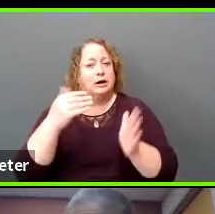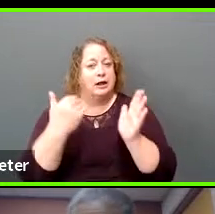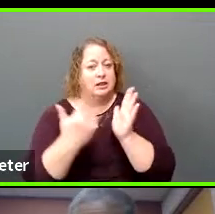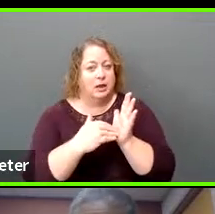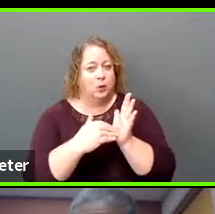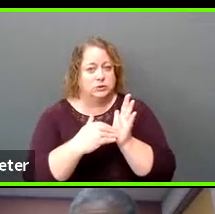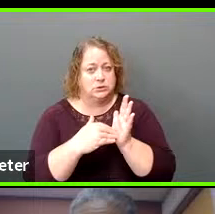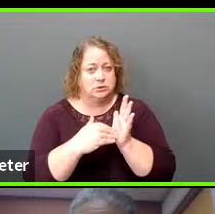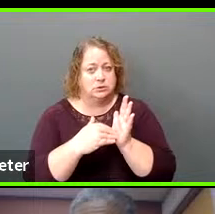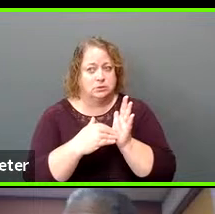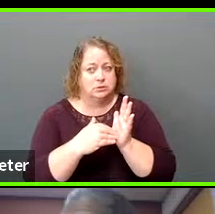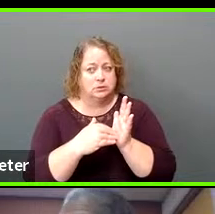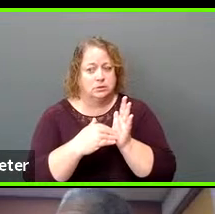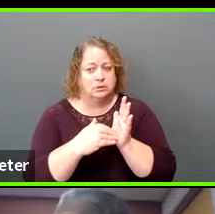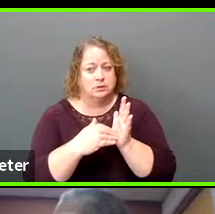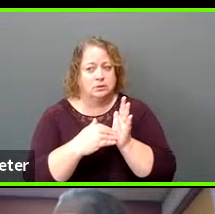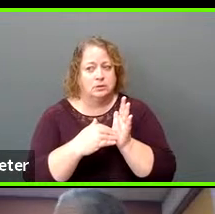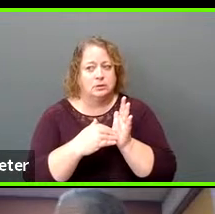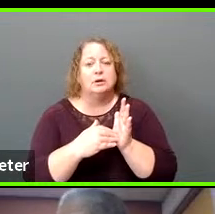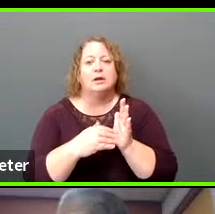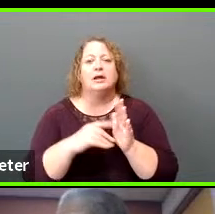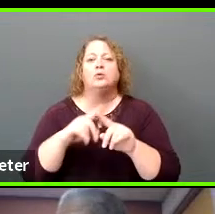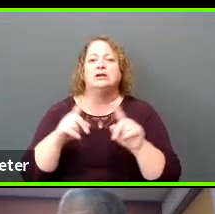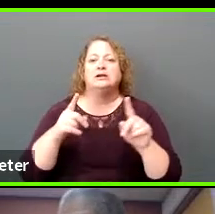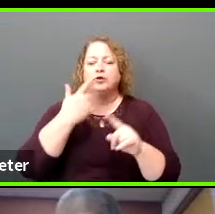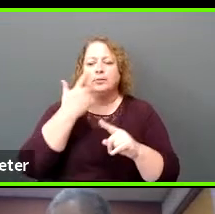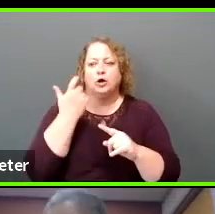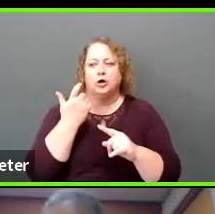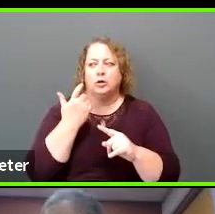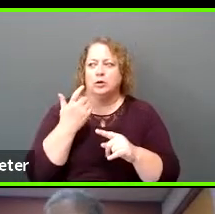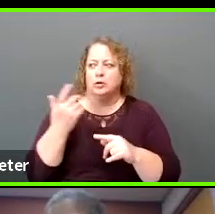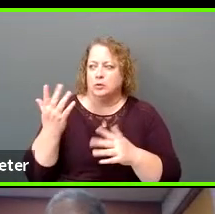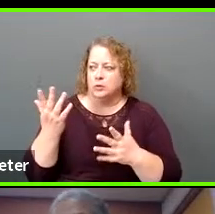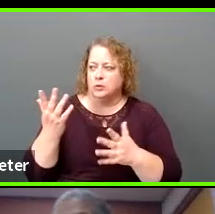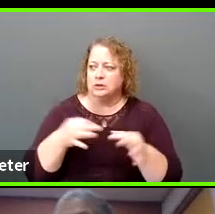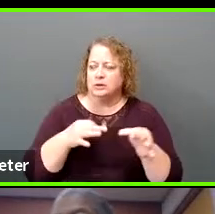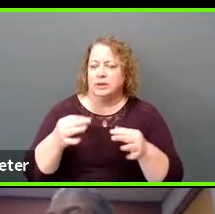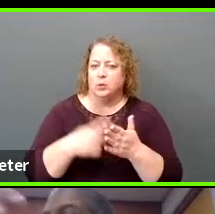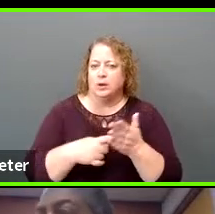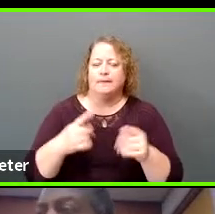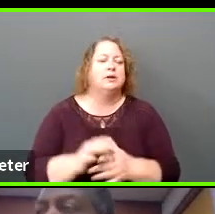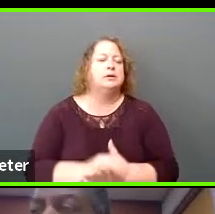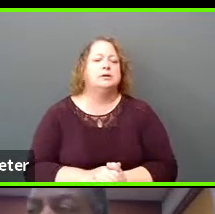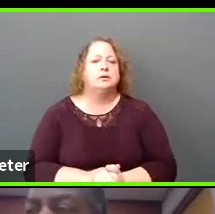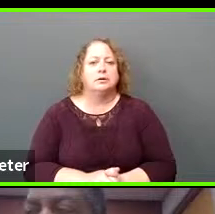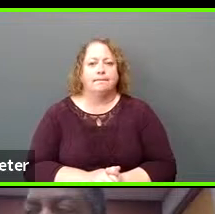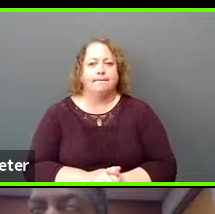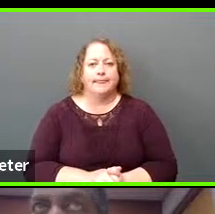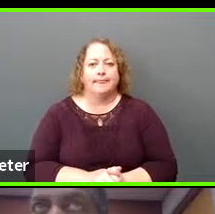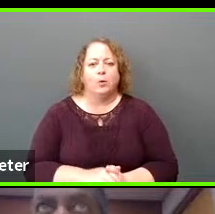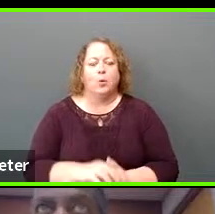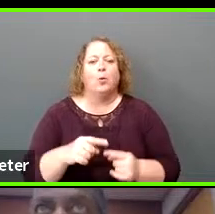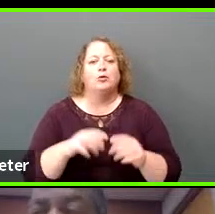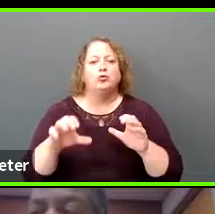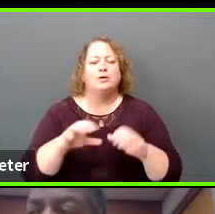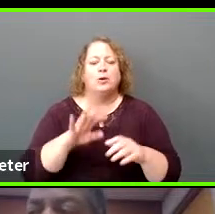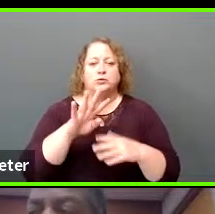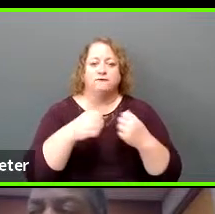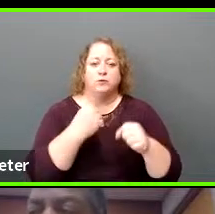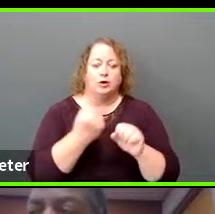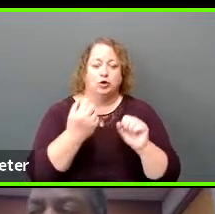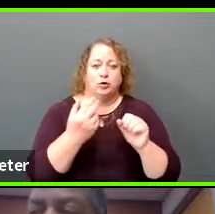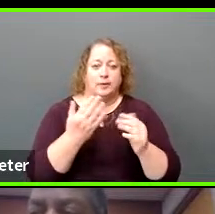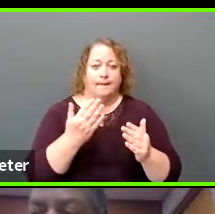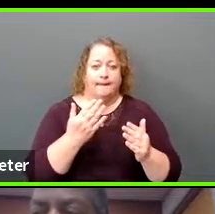39,000. There was a Correct. difference because, you want to explain what happened? Yes, and so when they do that, there was a 4-year